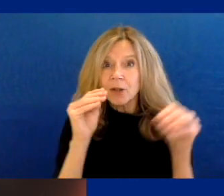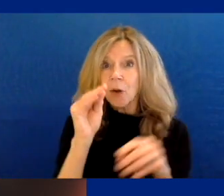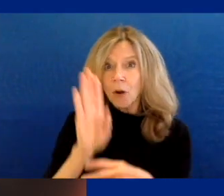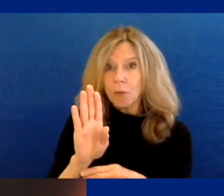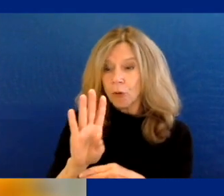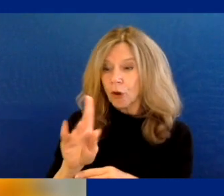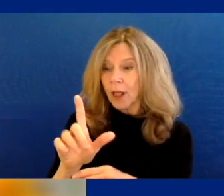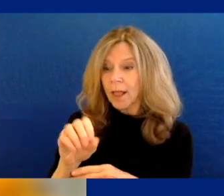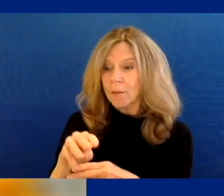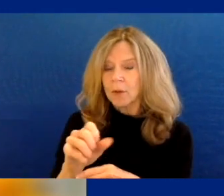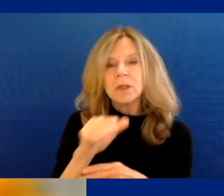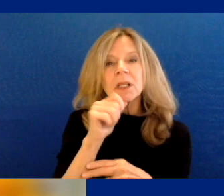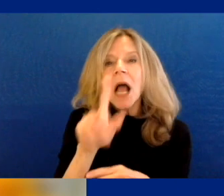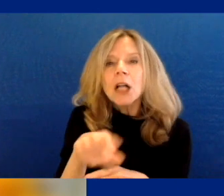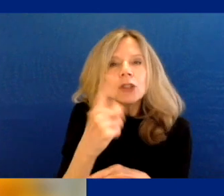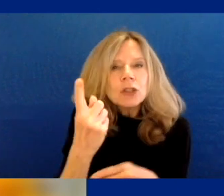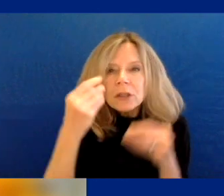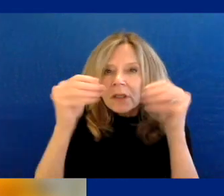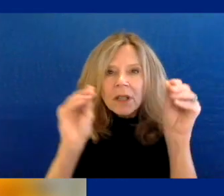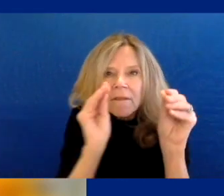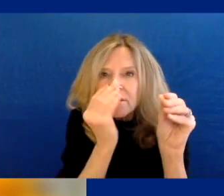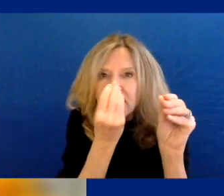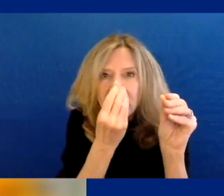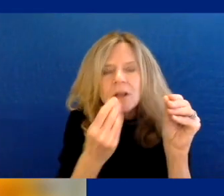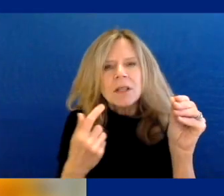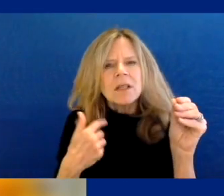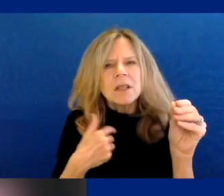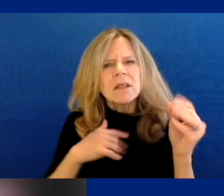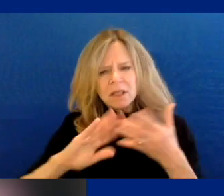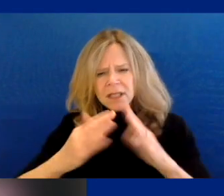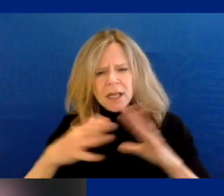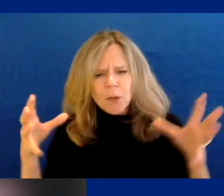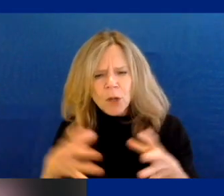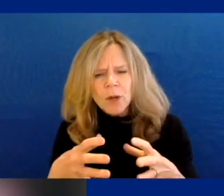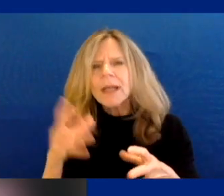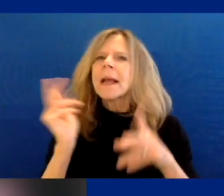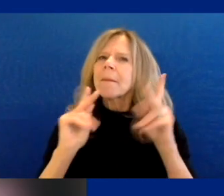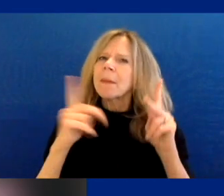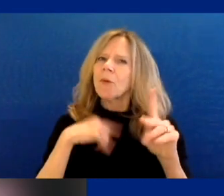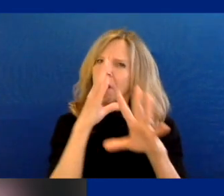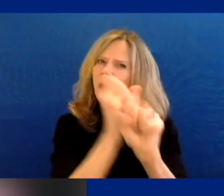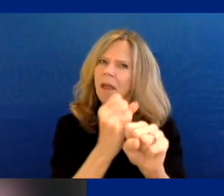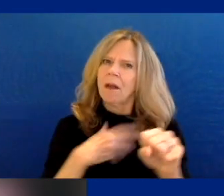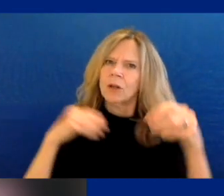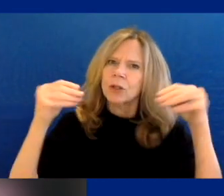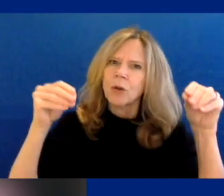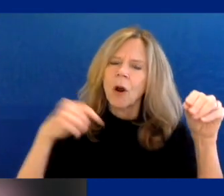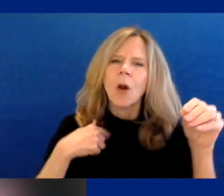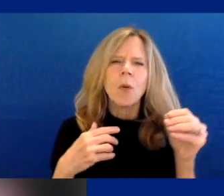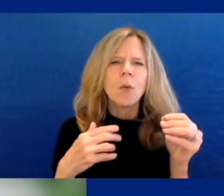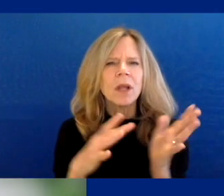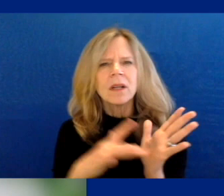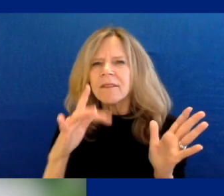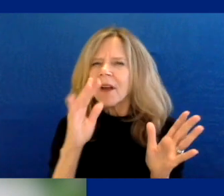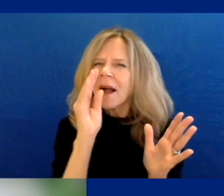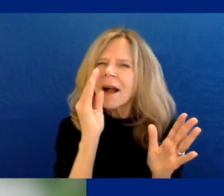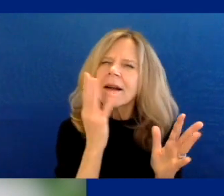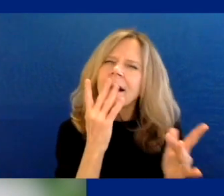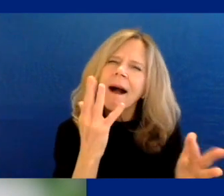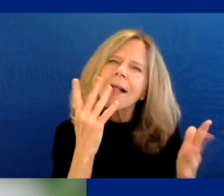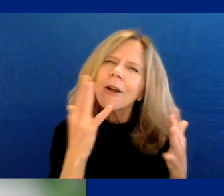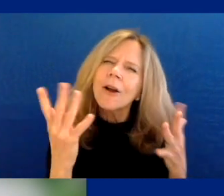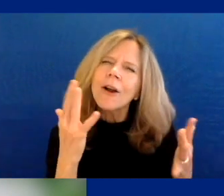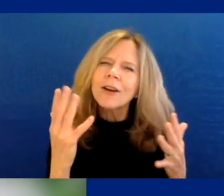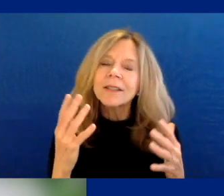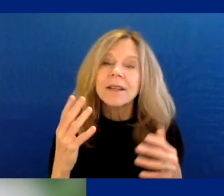just a flower shop. It's a community of people. People really gravitate to Brooklyn Blooms because of how we use colors. Like my brides,